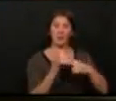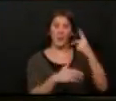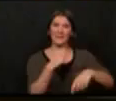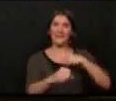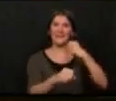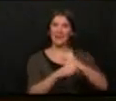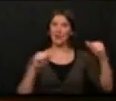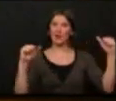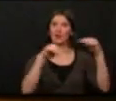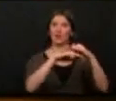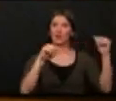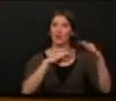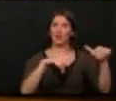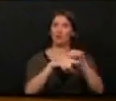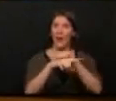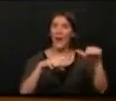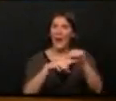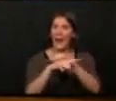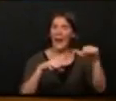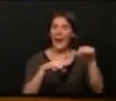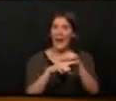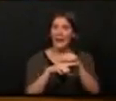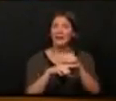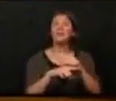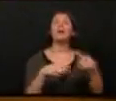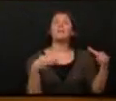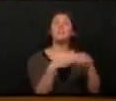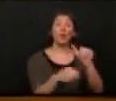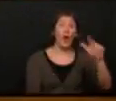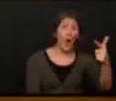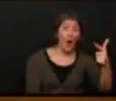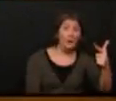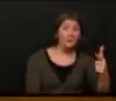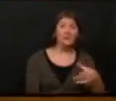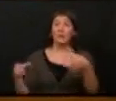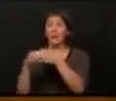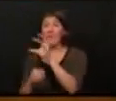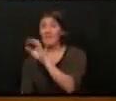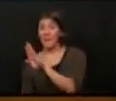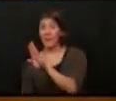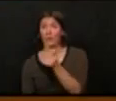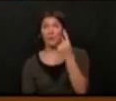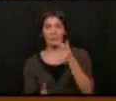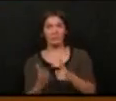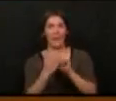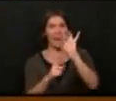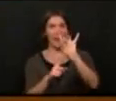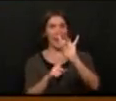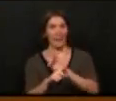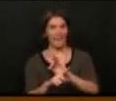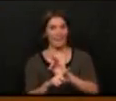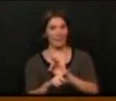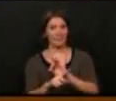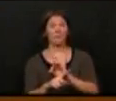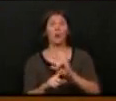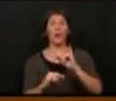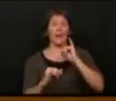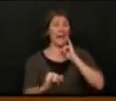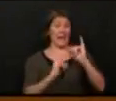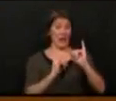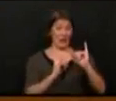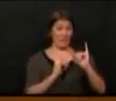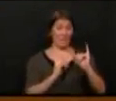employ our resources. They meet in August and in February, and it takes 8 months from the time we do interviews to the